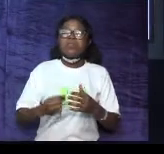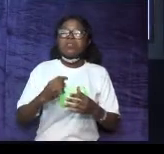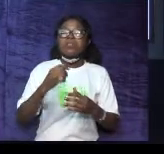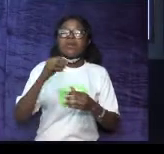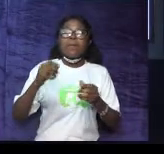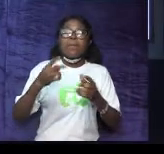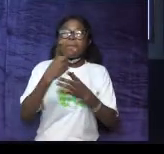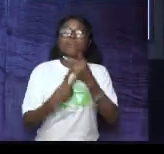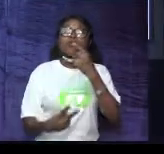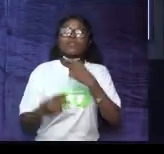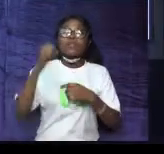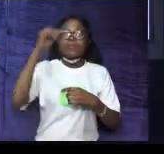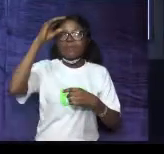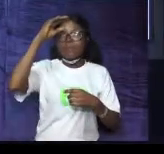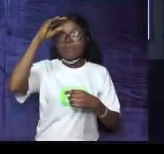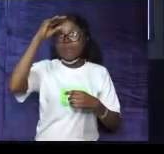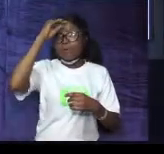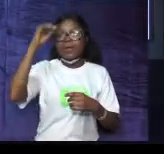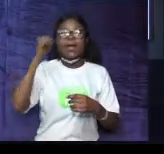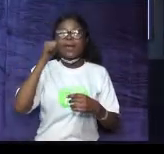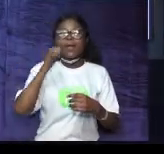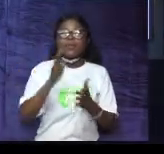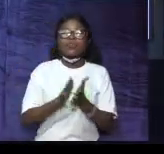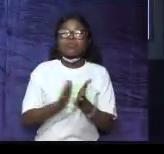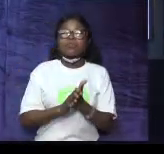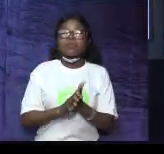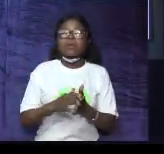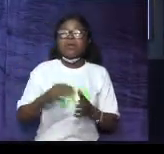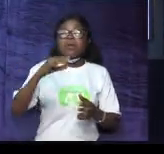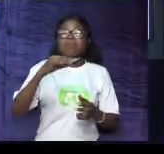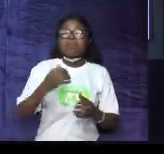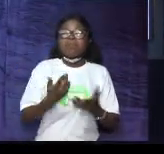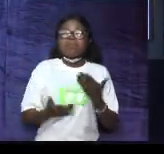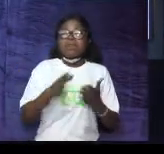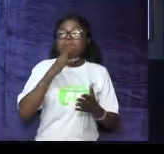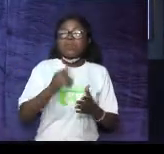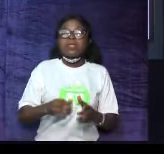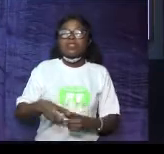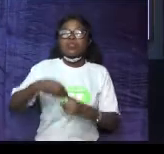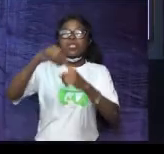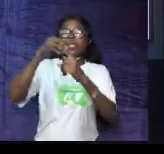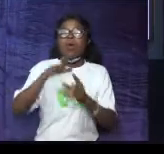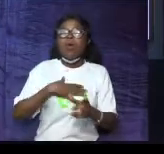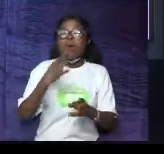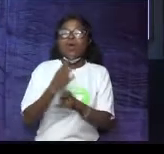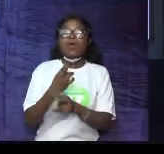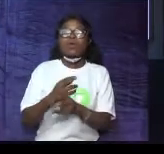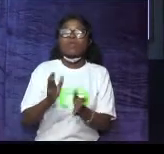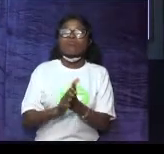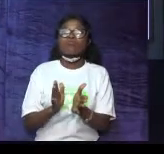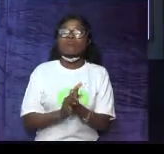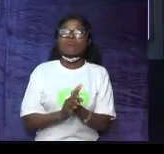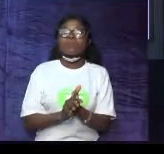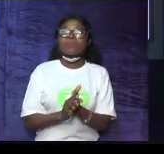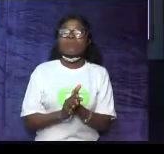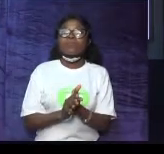single-sex school, a day or boarding school, regular or special